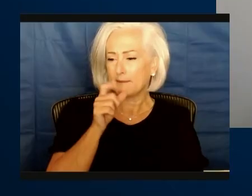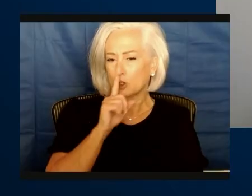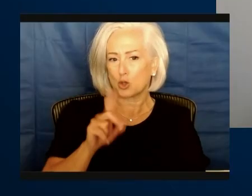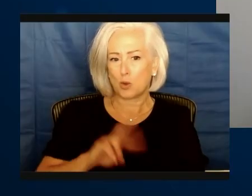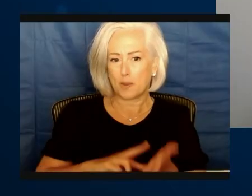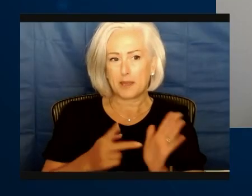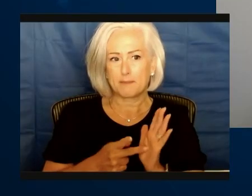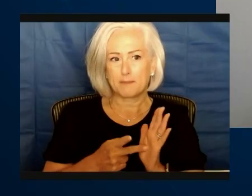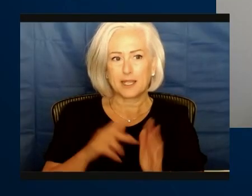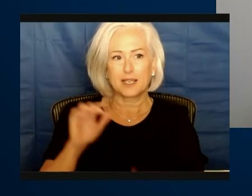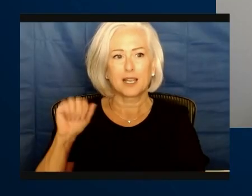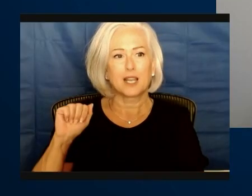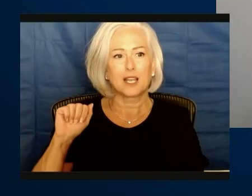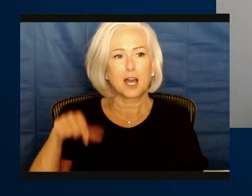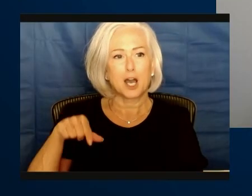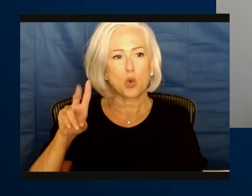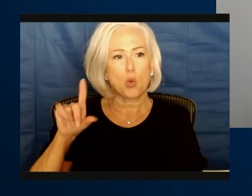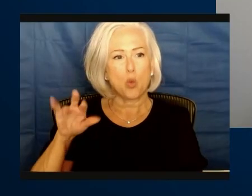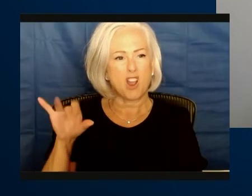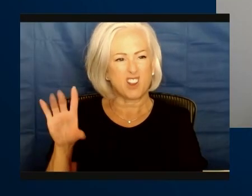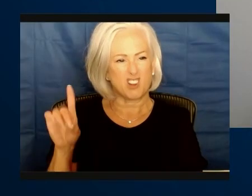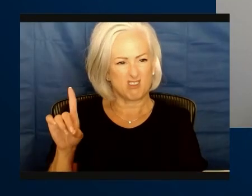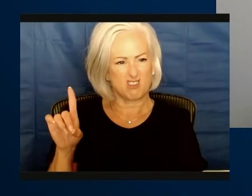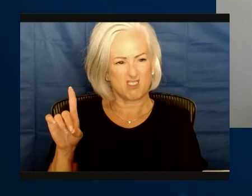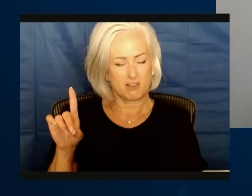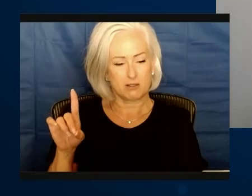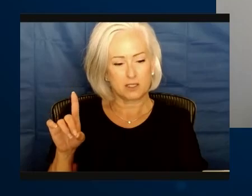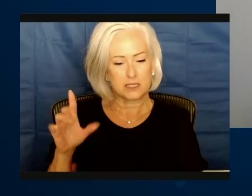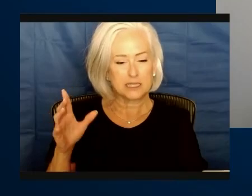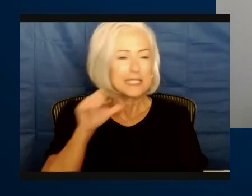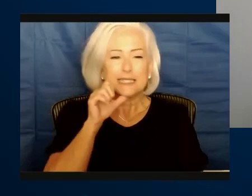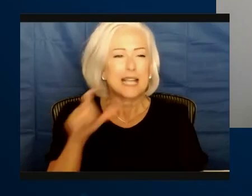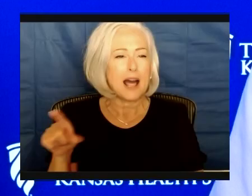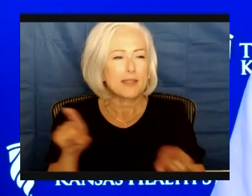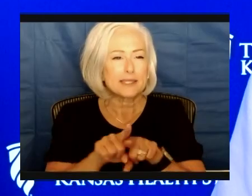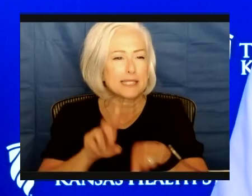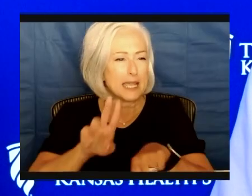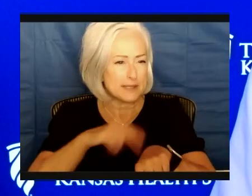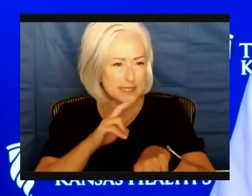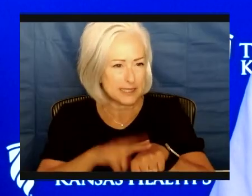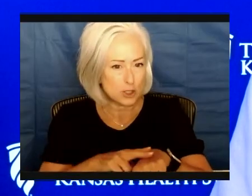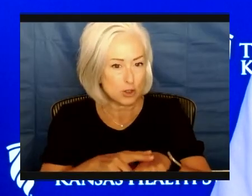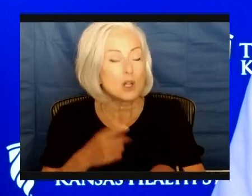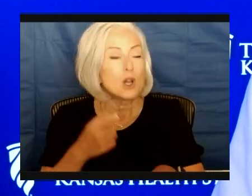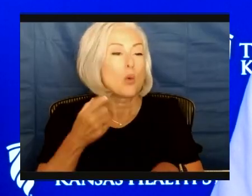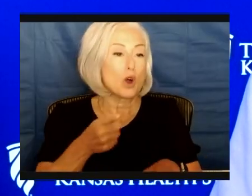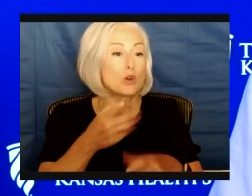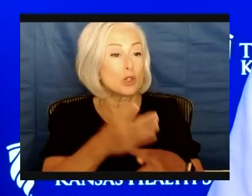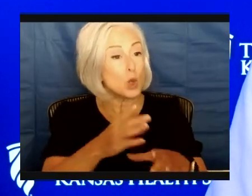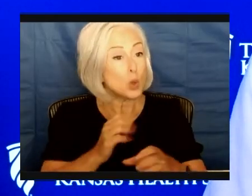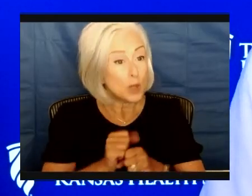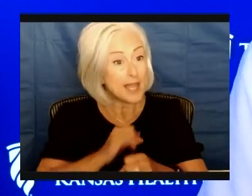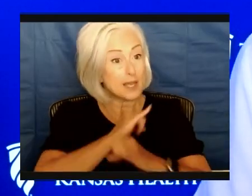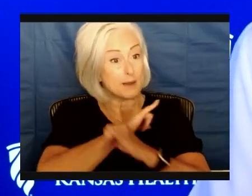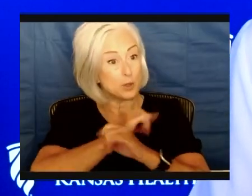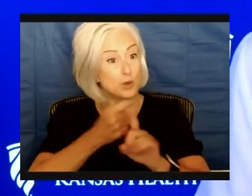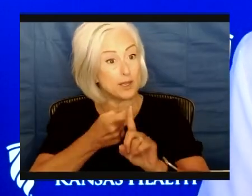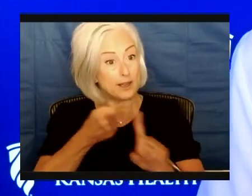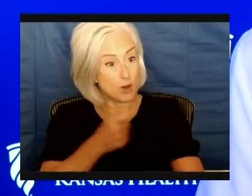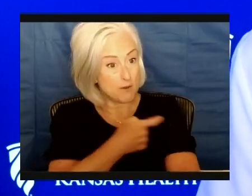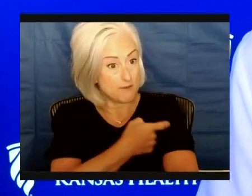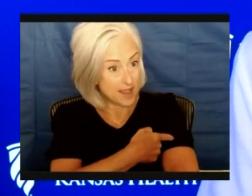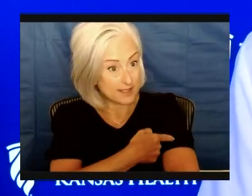It's not the same thing as natural immunity, but it's great immunity. Yeah, so you're acquiring immunity from the vaccination, from that spike